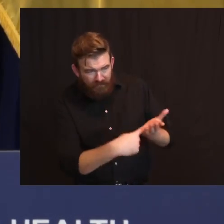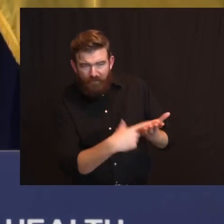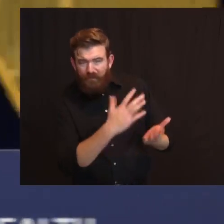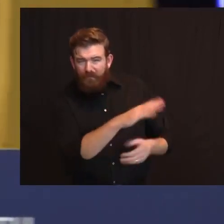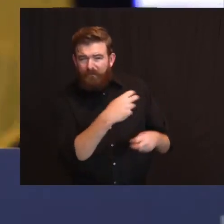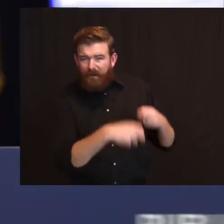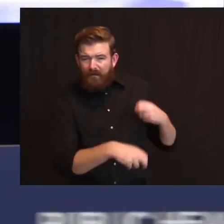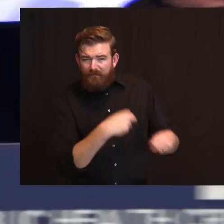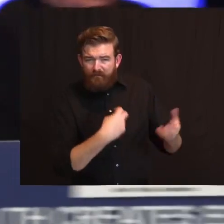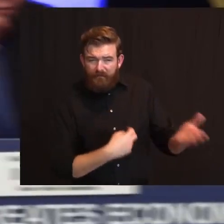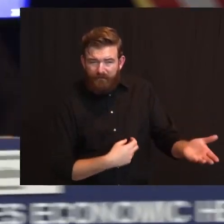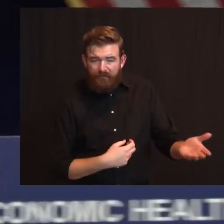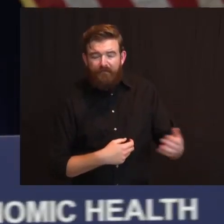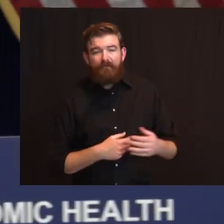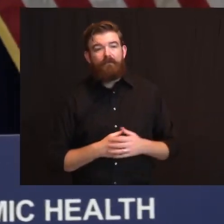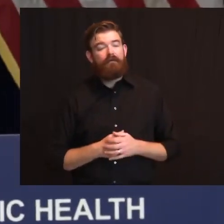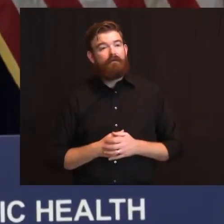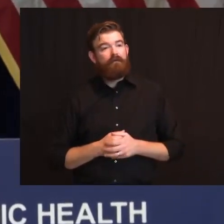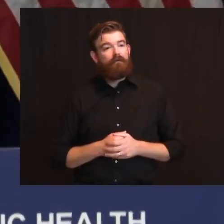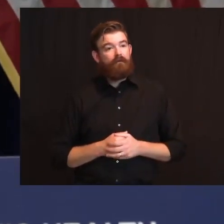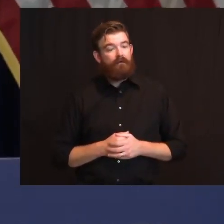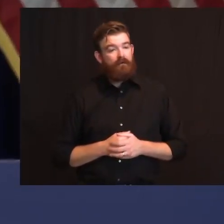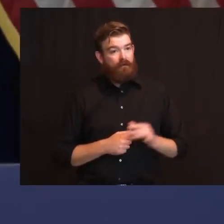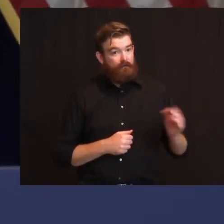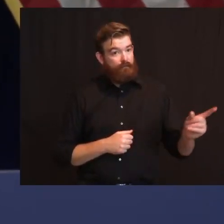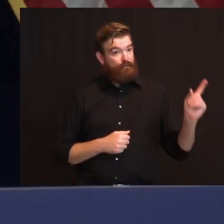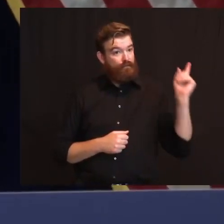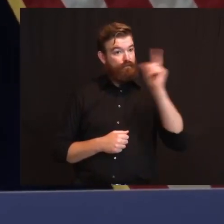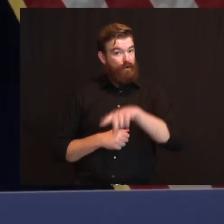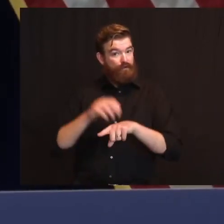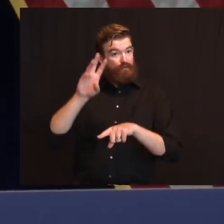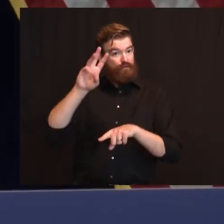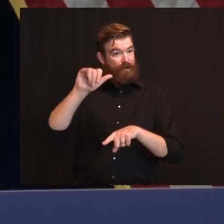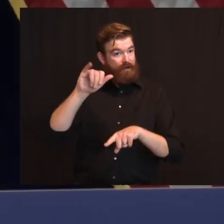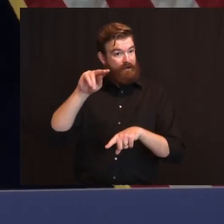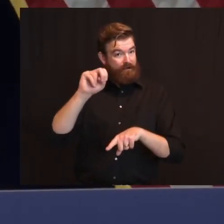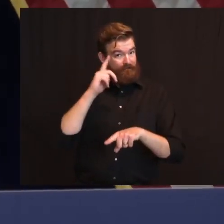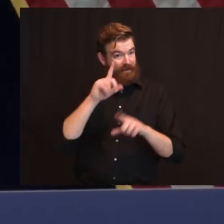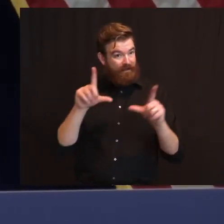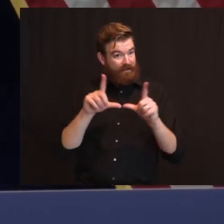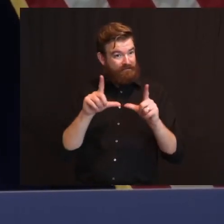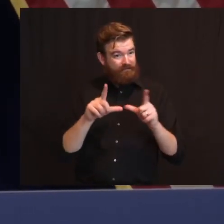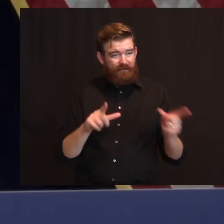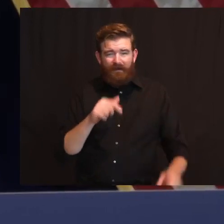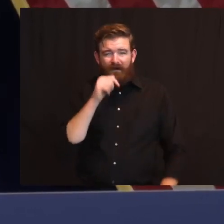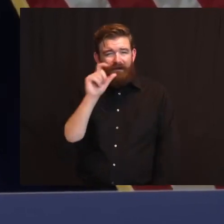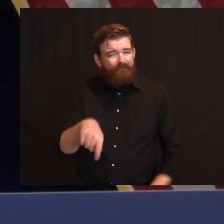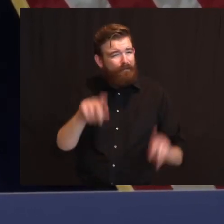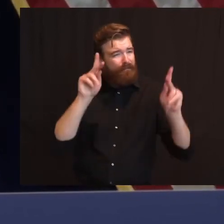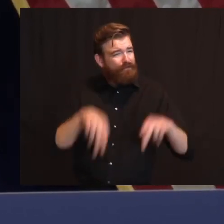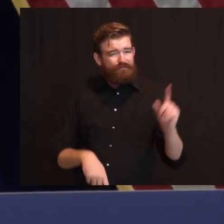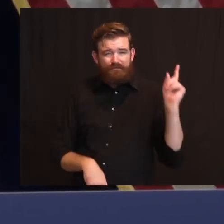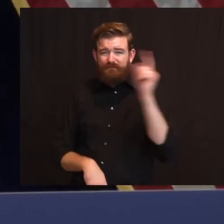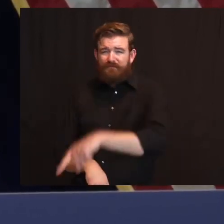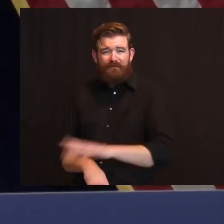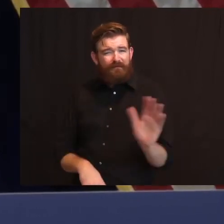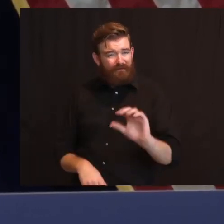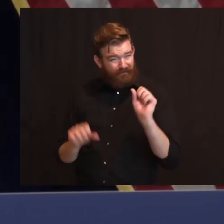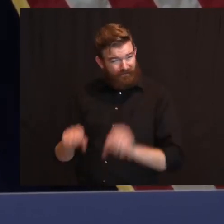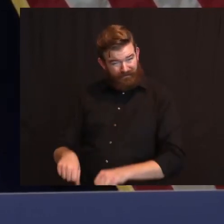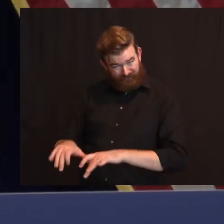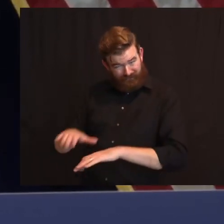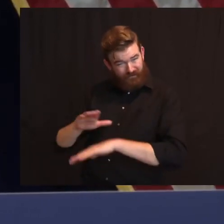for a license, then she's trying to renew a license that she no longer needs to go in person to get. So she can renew that online, and we've actually been